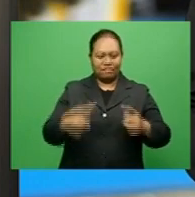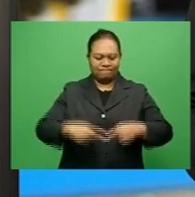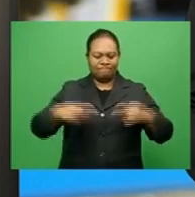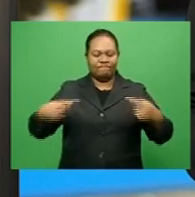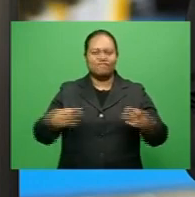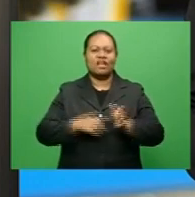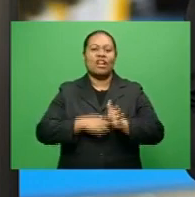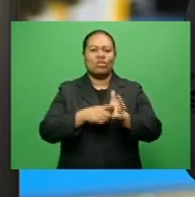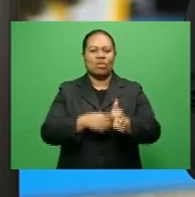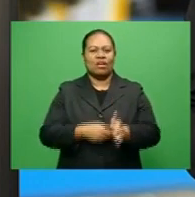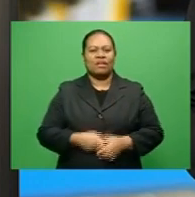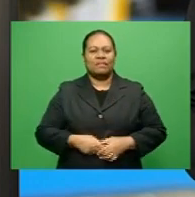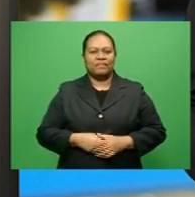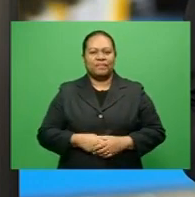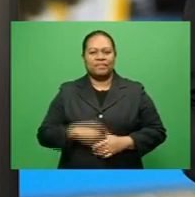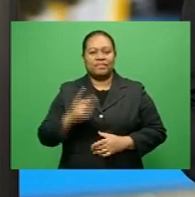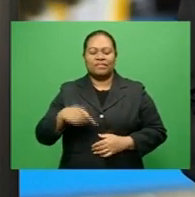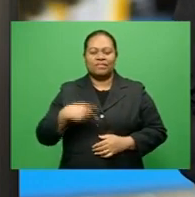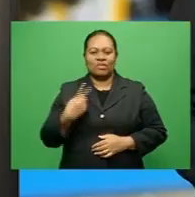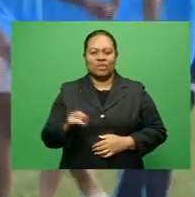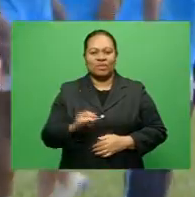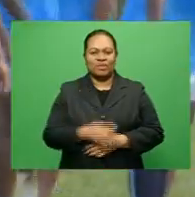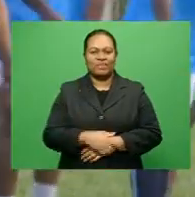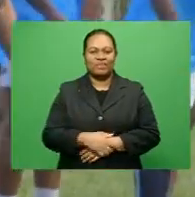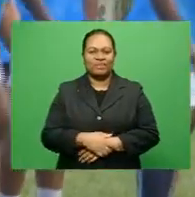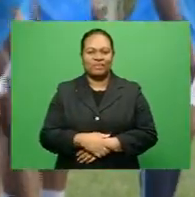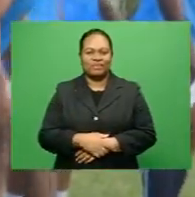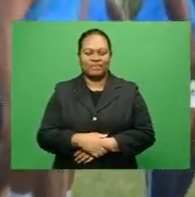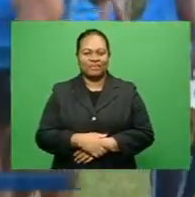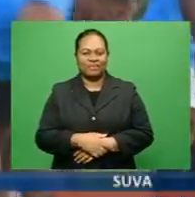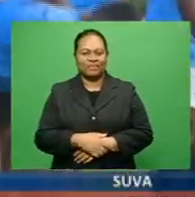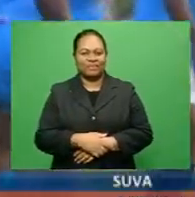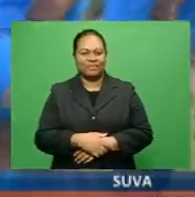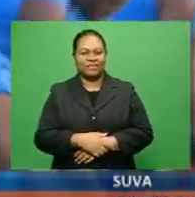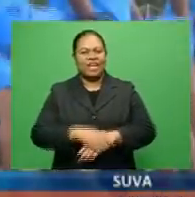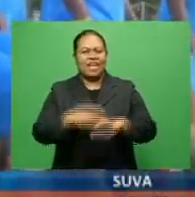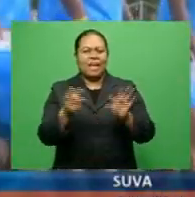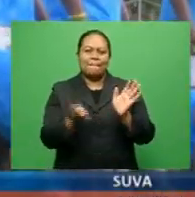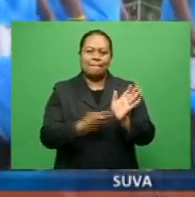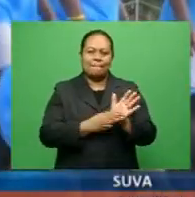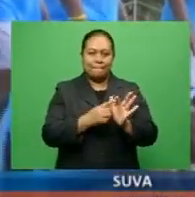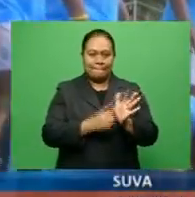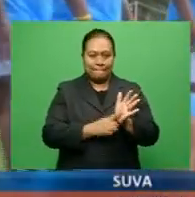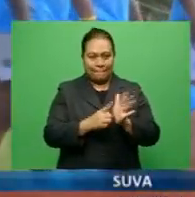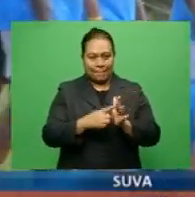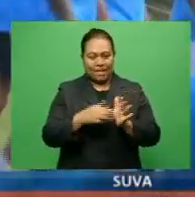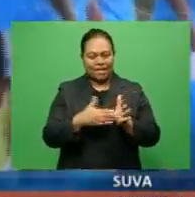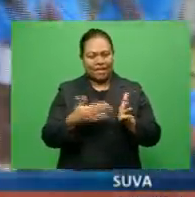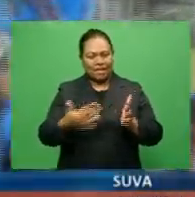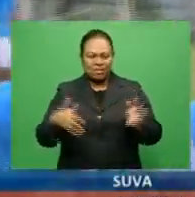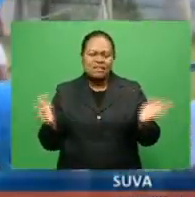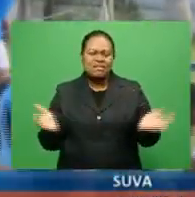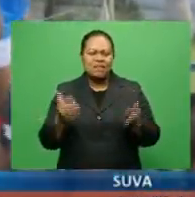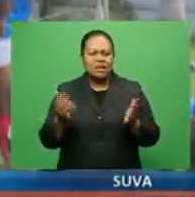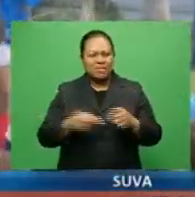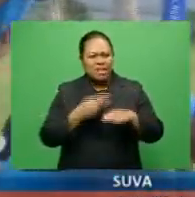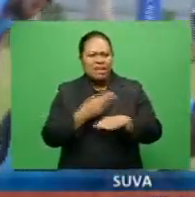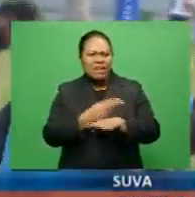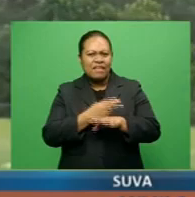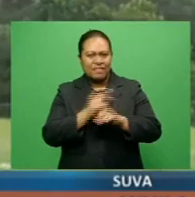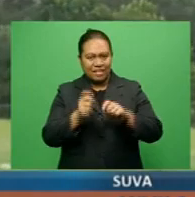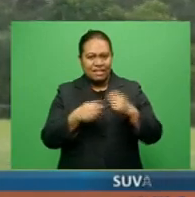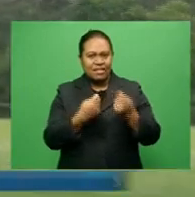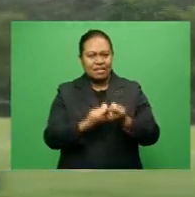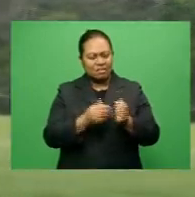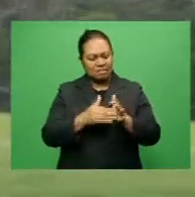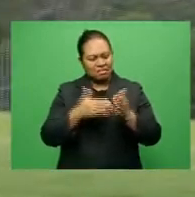at Churchill Park. Aquila Dama reports. Meli Nderinalangi has been playing for Navy in the Suva Club competition, and